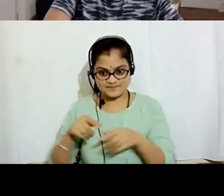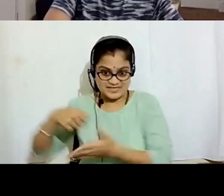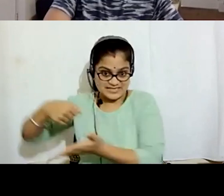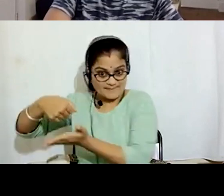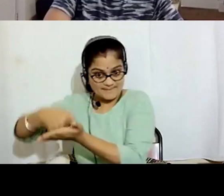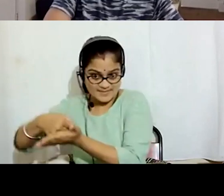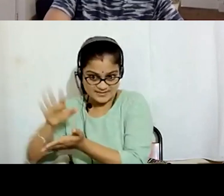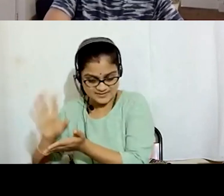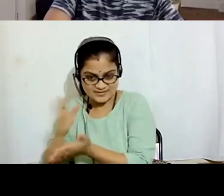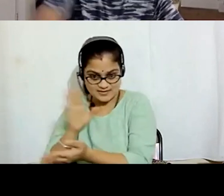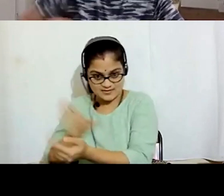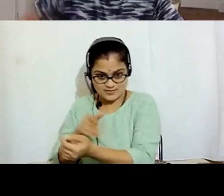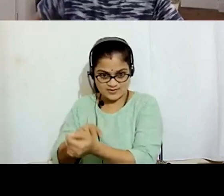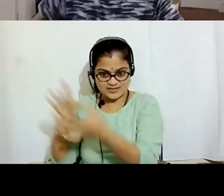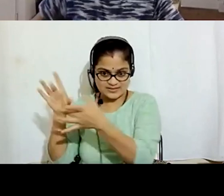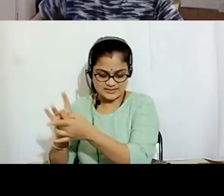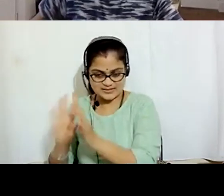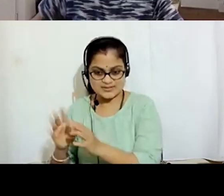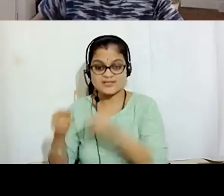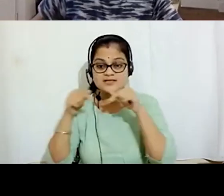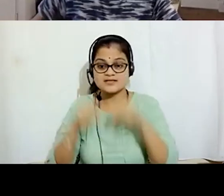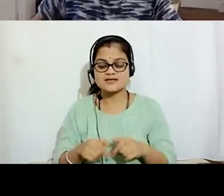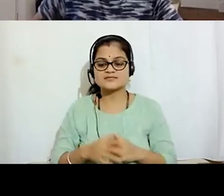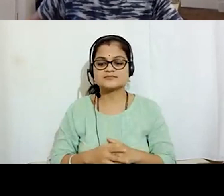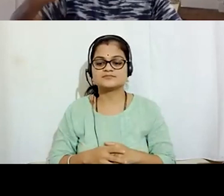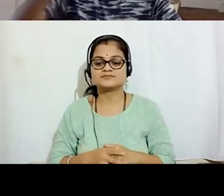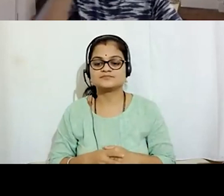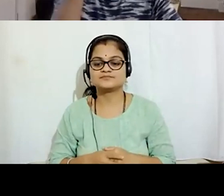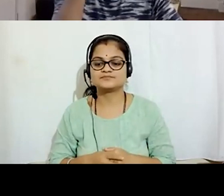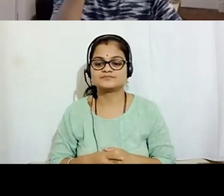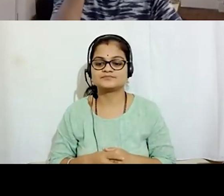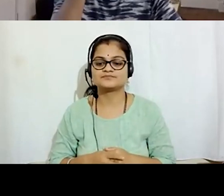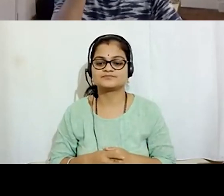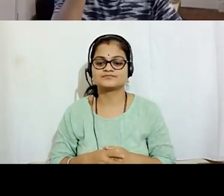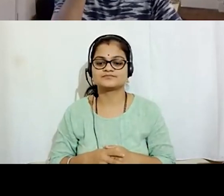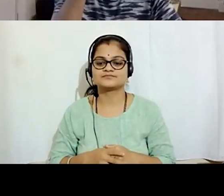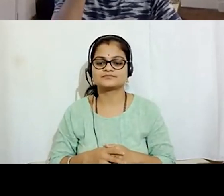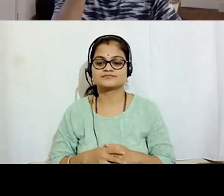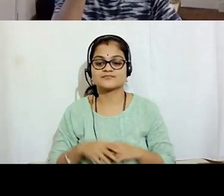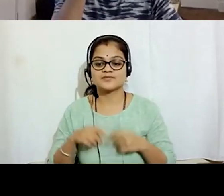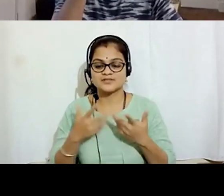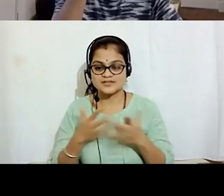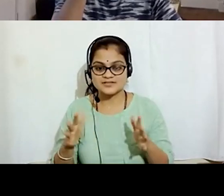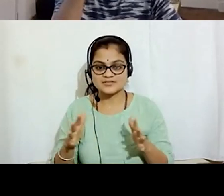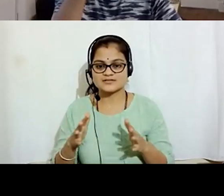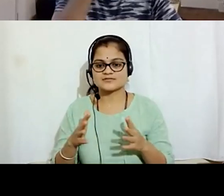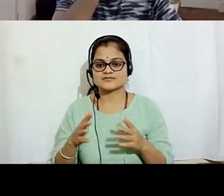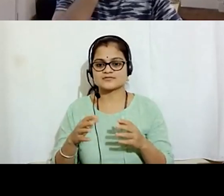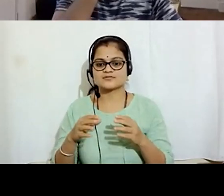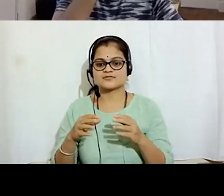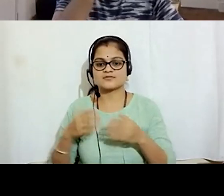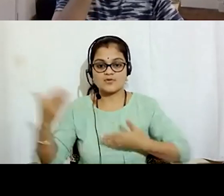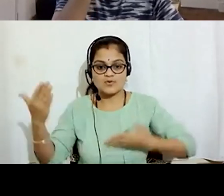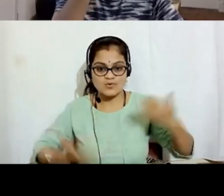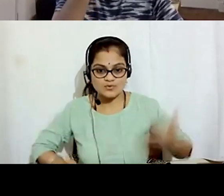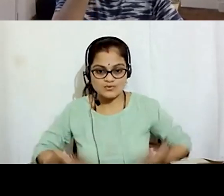for the song, but one thing that anybody usually associates with a bong or a Kolkatan